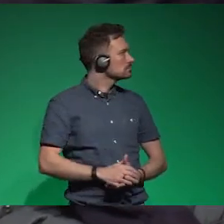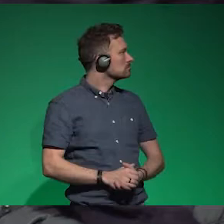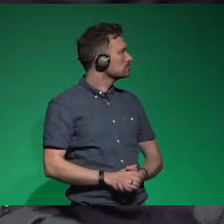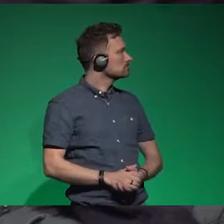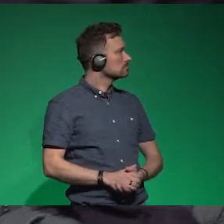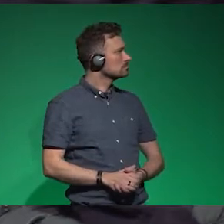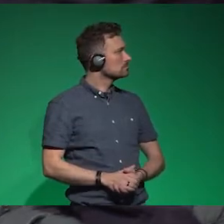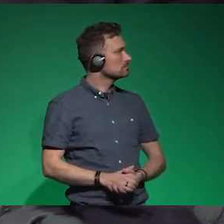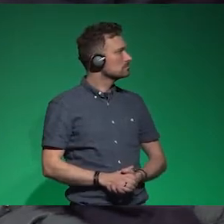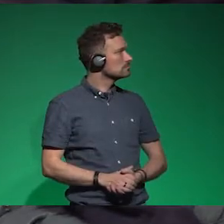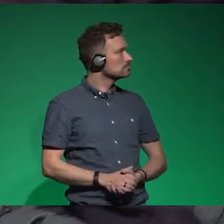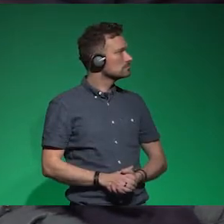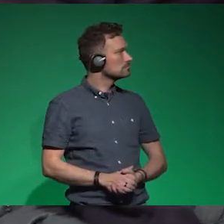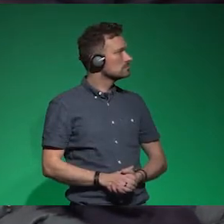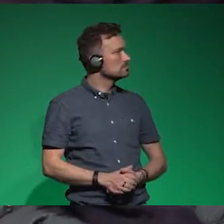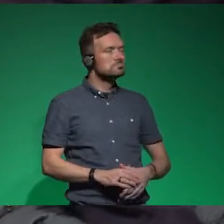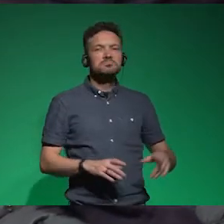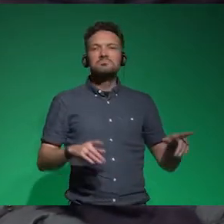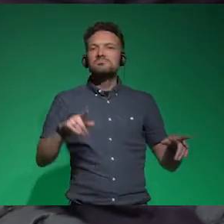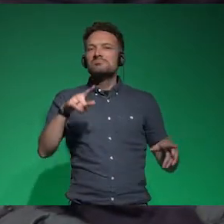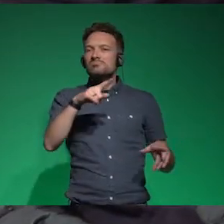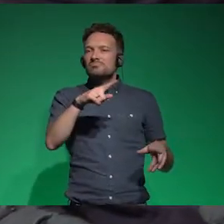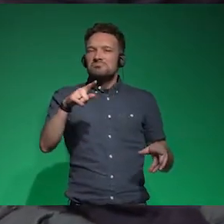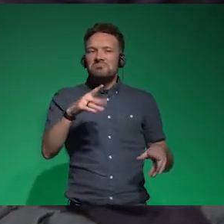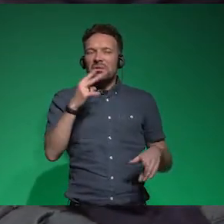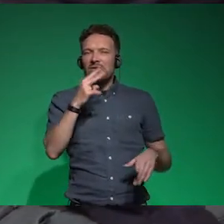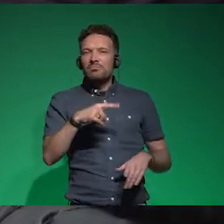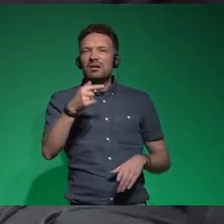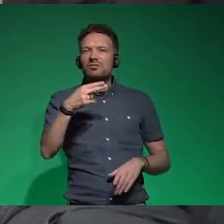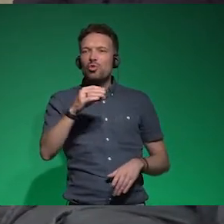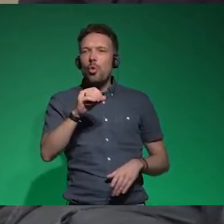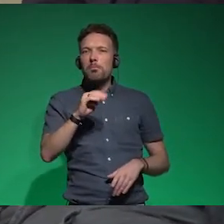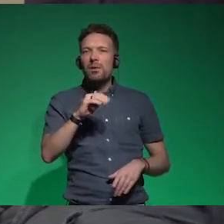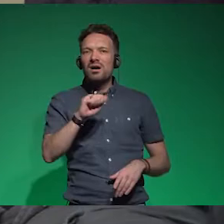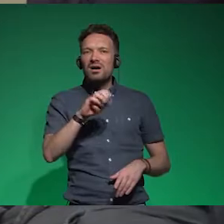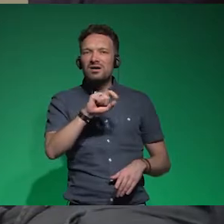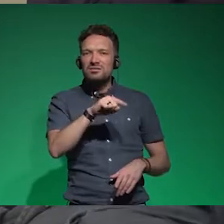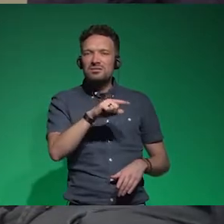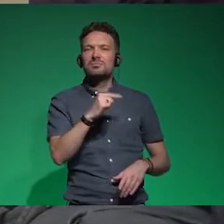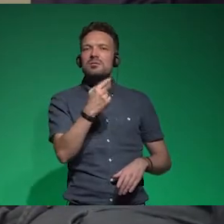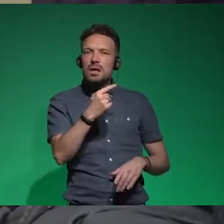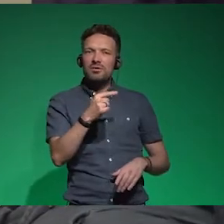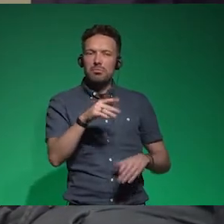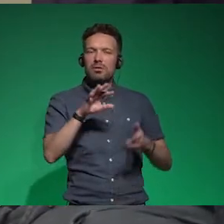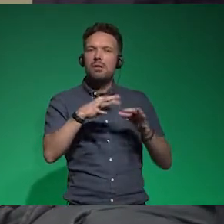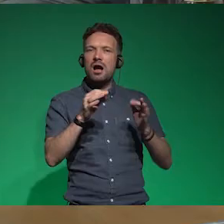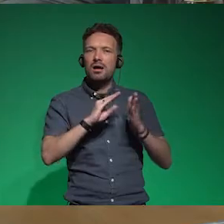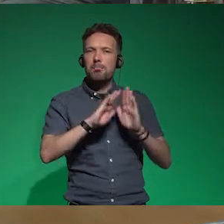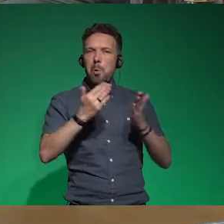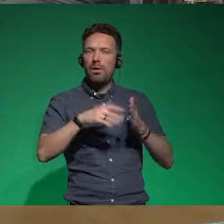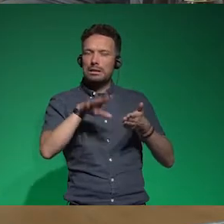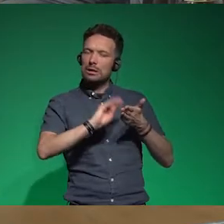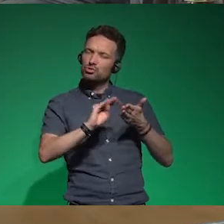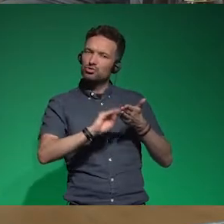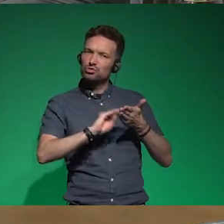to Sumatera. To go to Sumatera, I remember one book was edited by